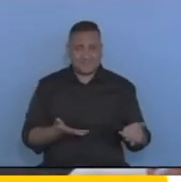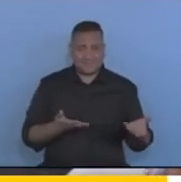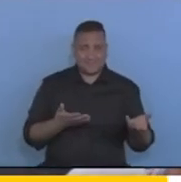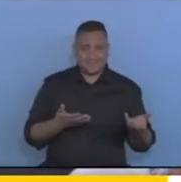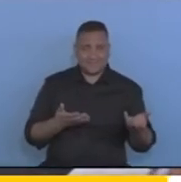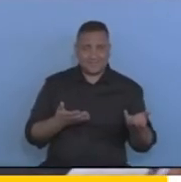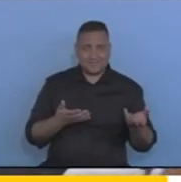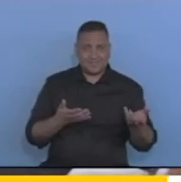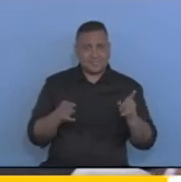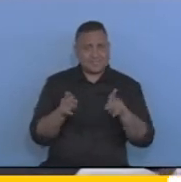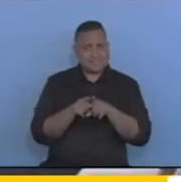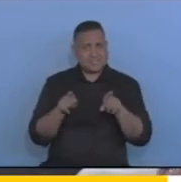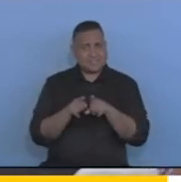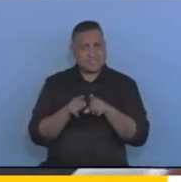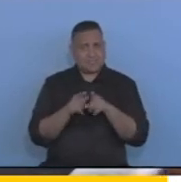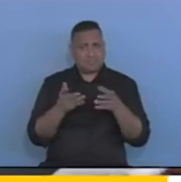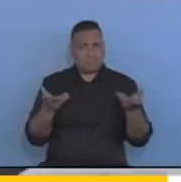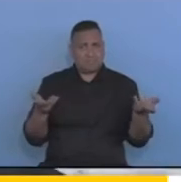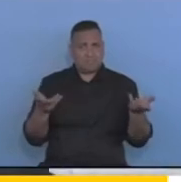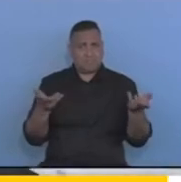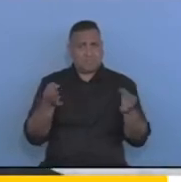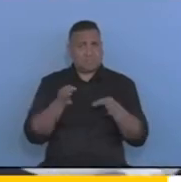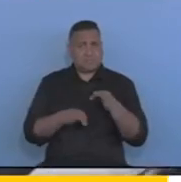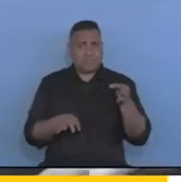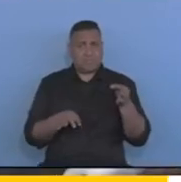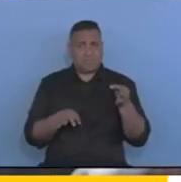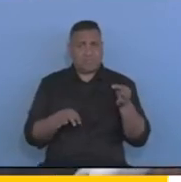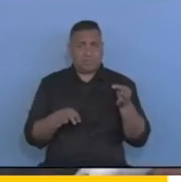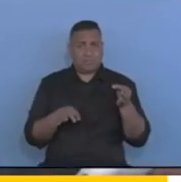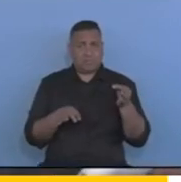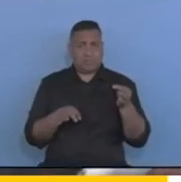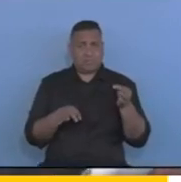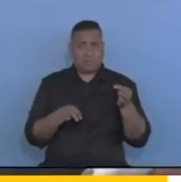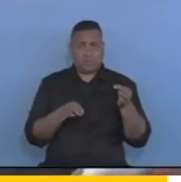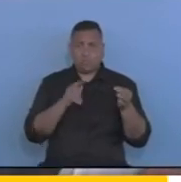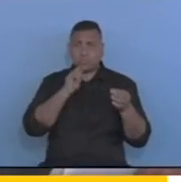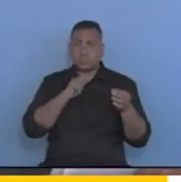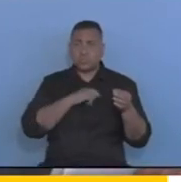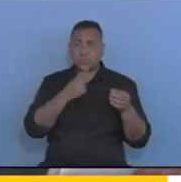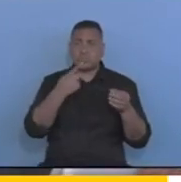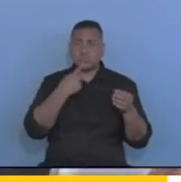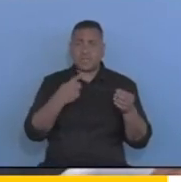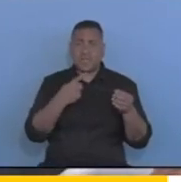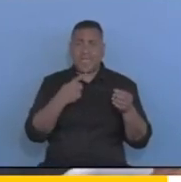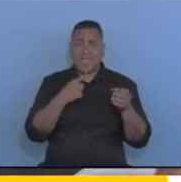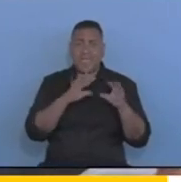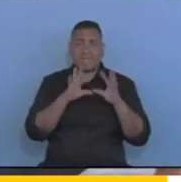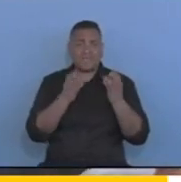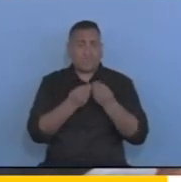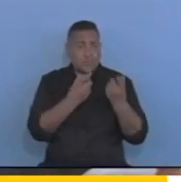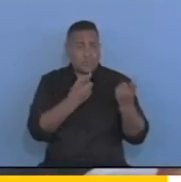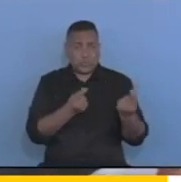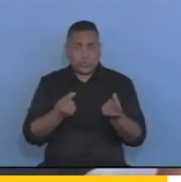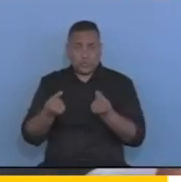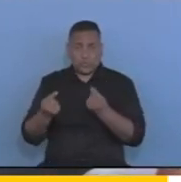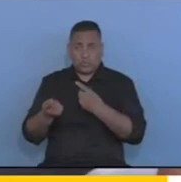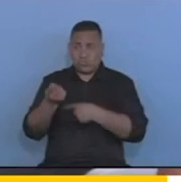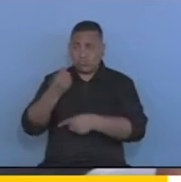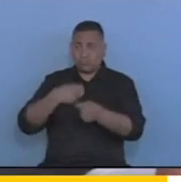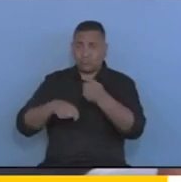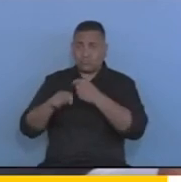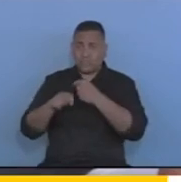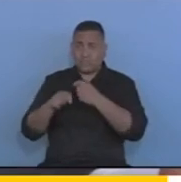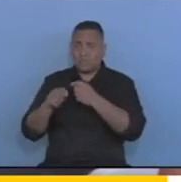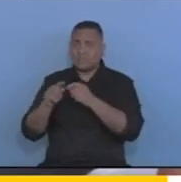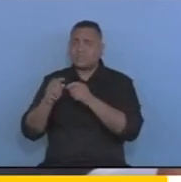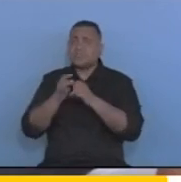plumbed, aren't we? So it is as simple as that. But it is exactly like you say, in anything you do, any tree starts off from very small, and then it